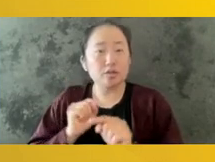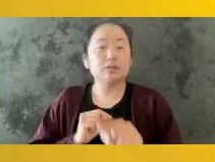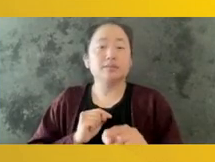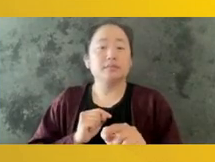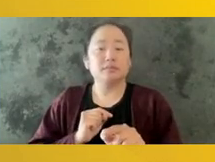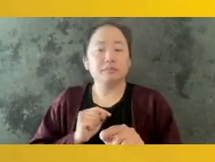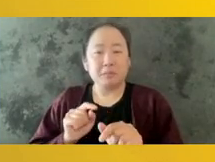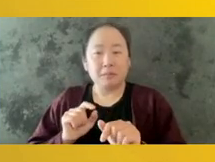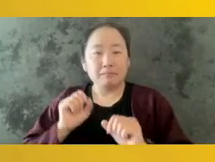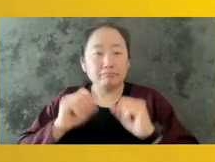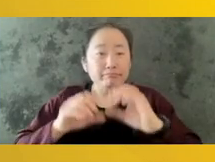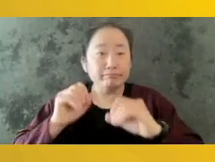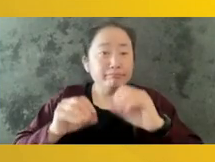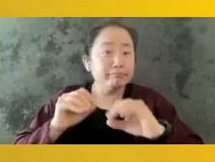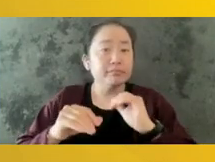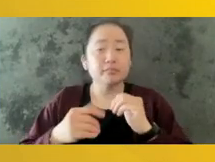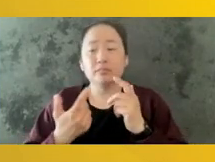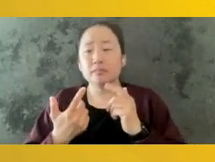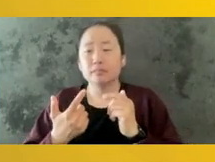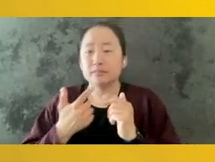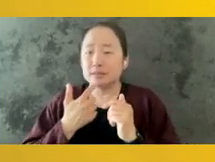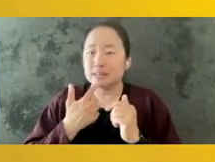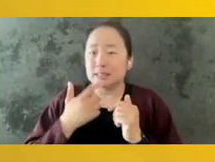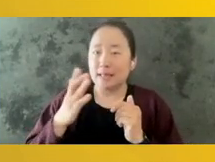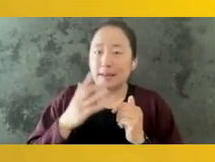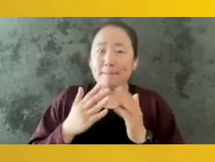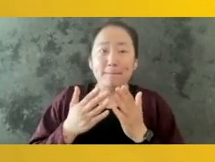looks like folks are saying potentially boats,